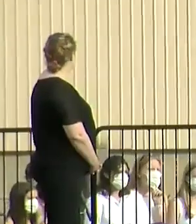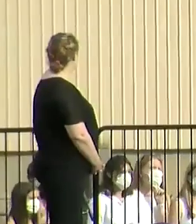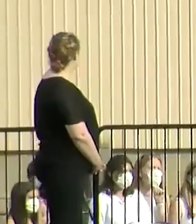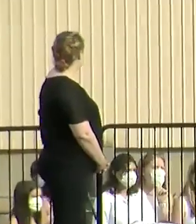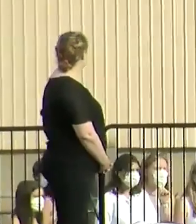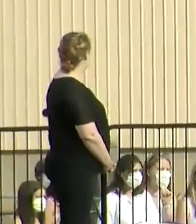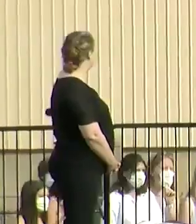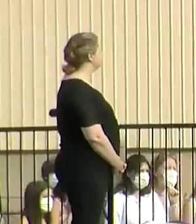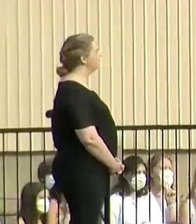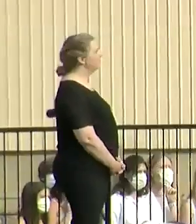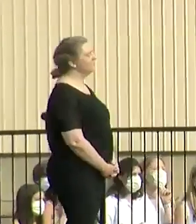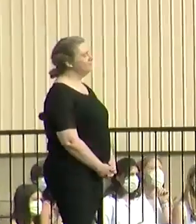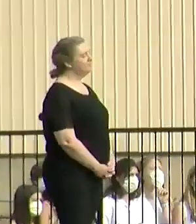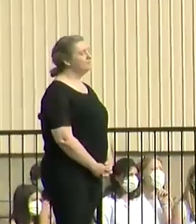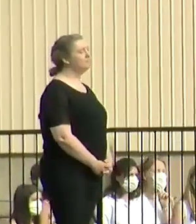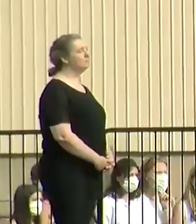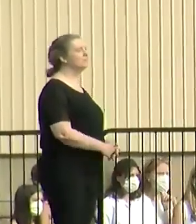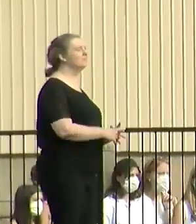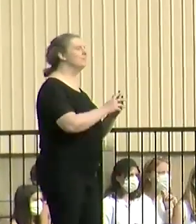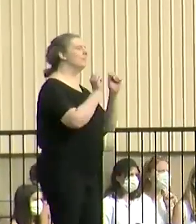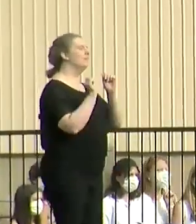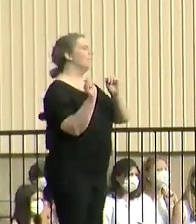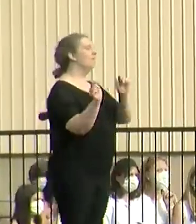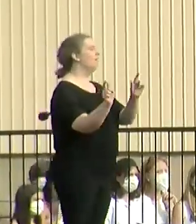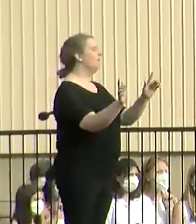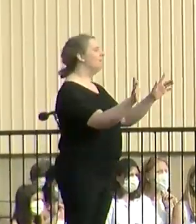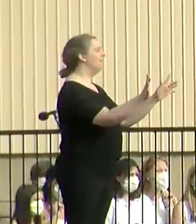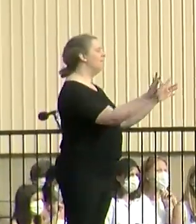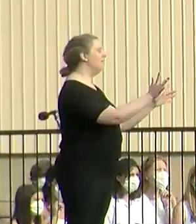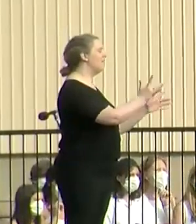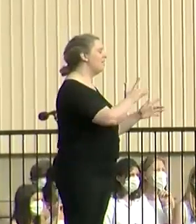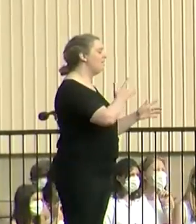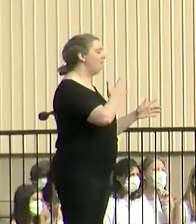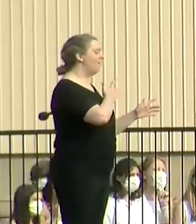In every heart, there is